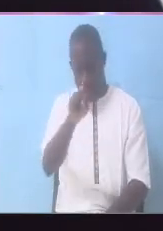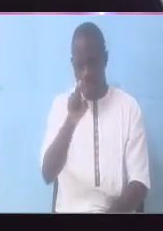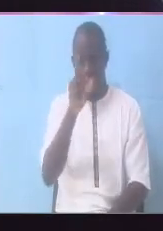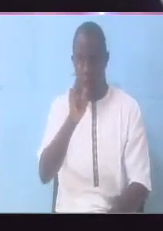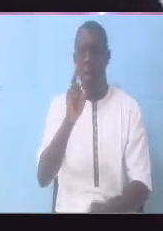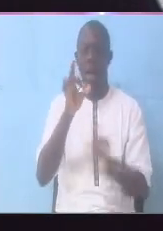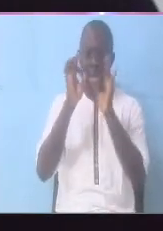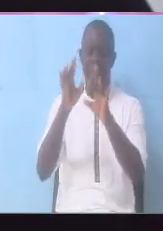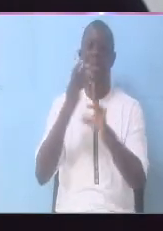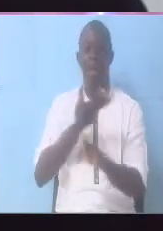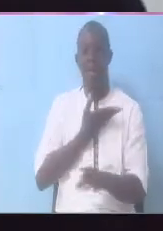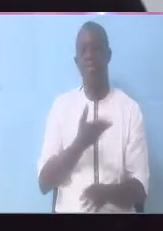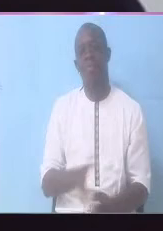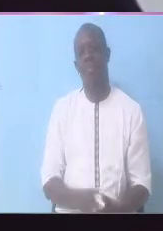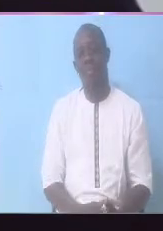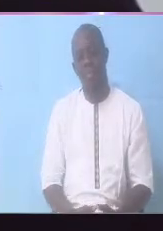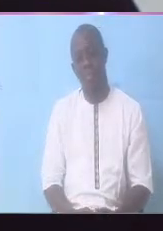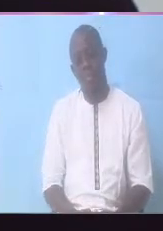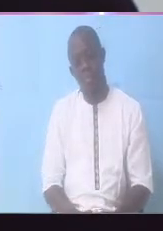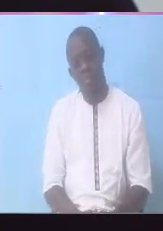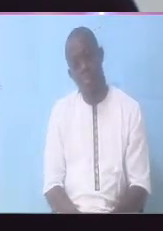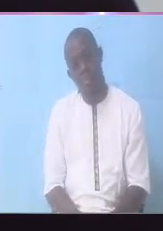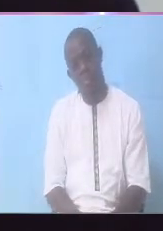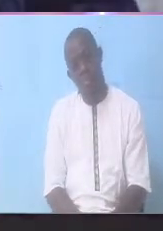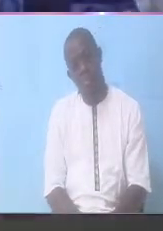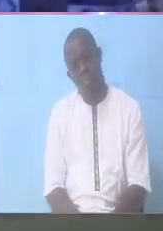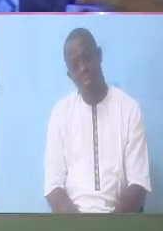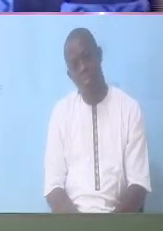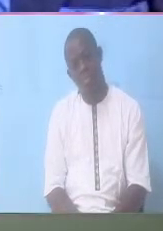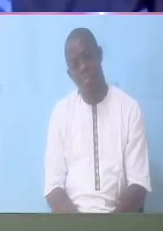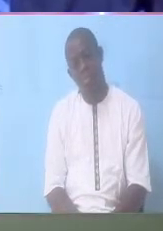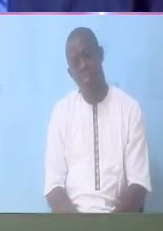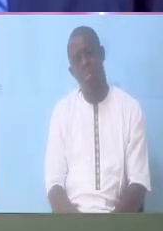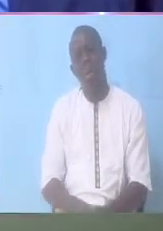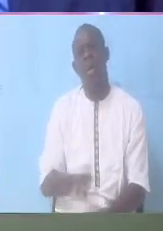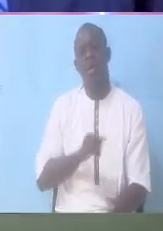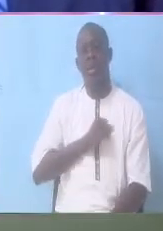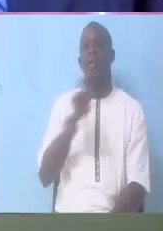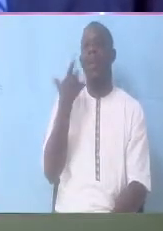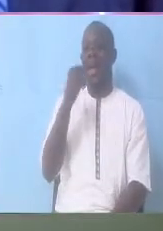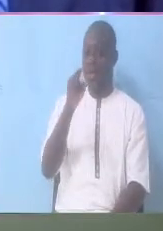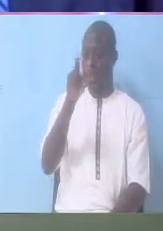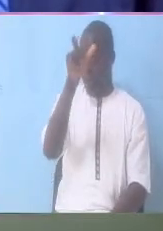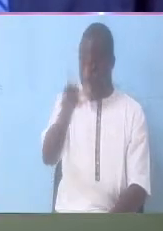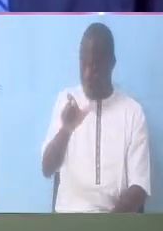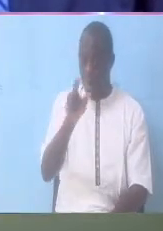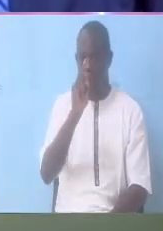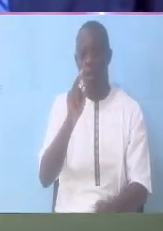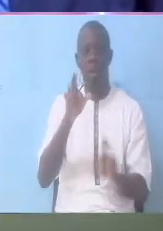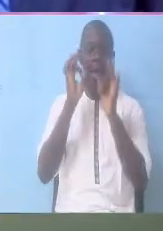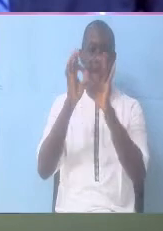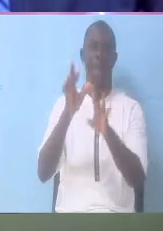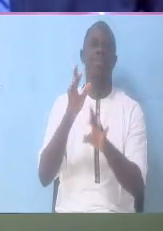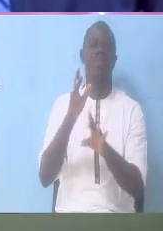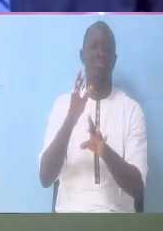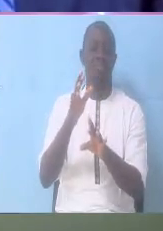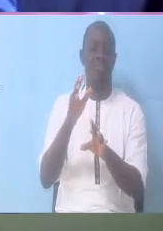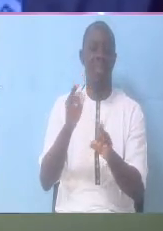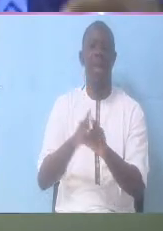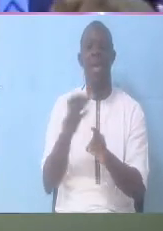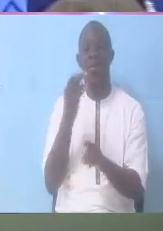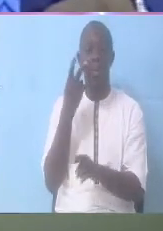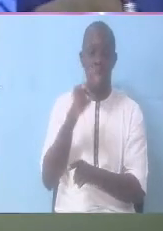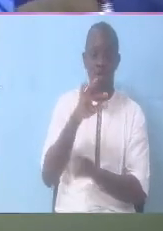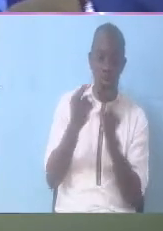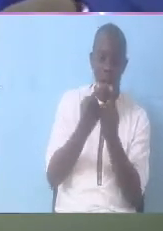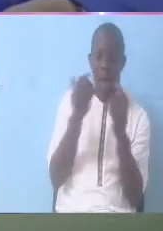He even said openly on TV, everyone had it. He admired him, yet he hated him. Well, I'm not going to say the word hate. I